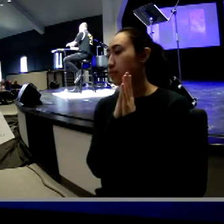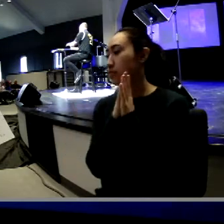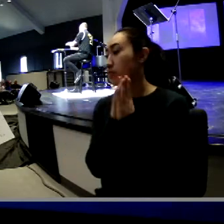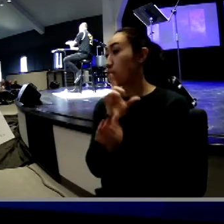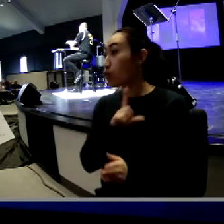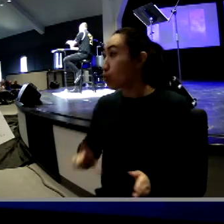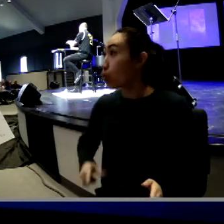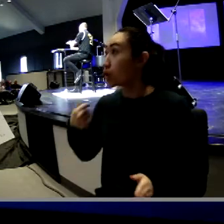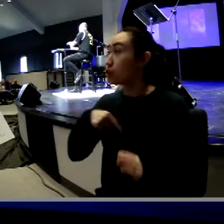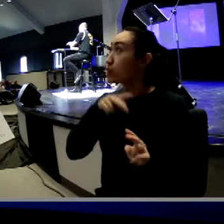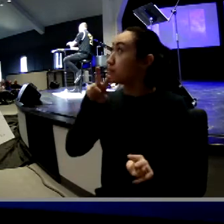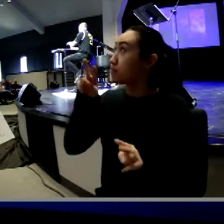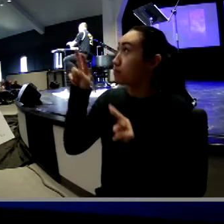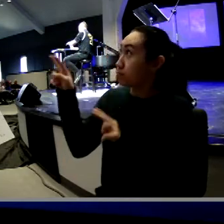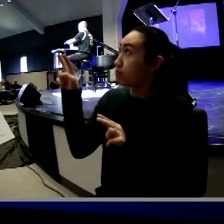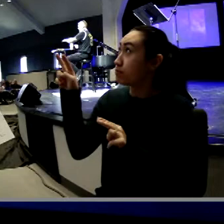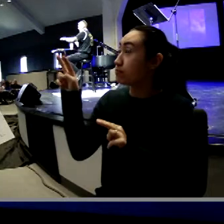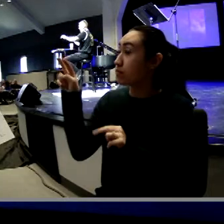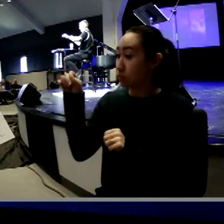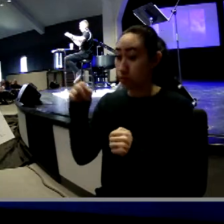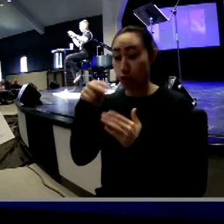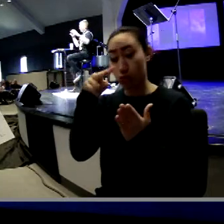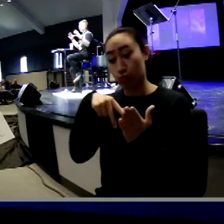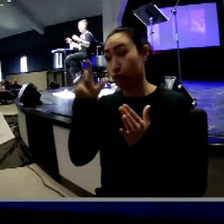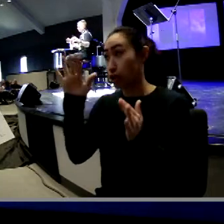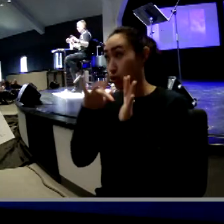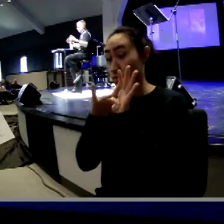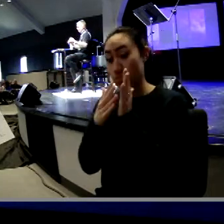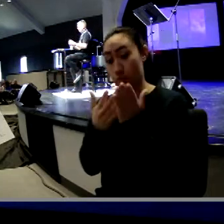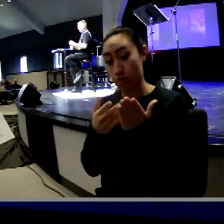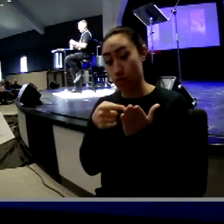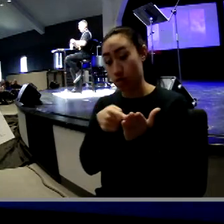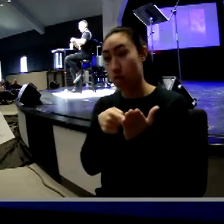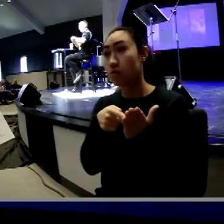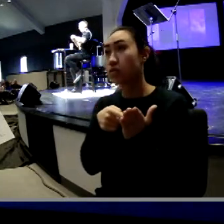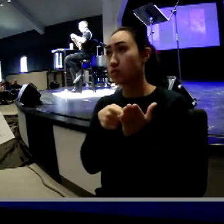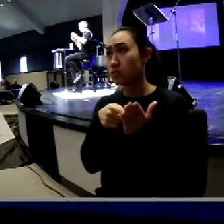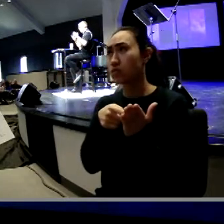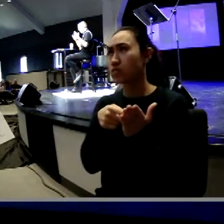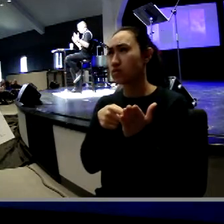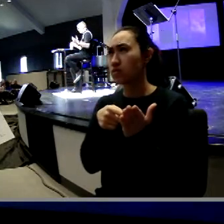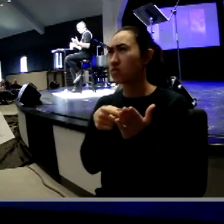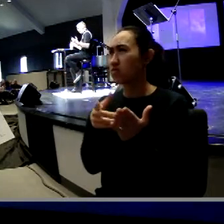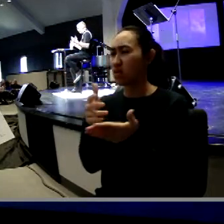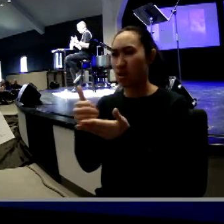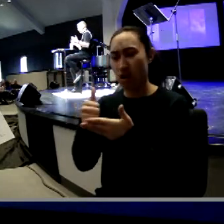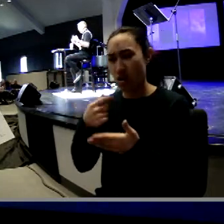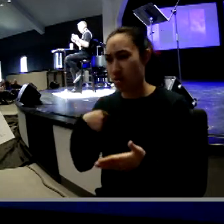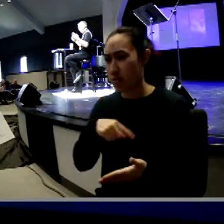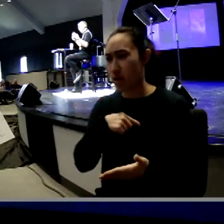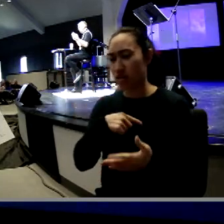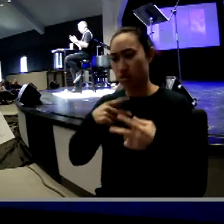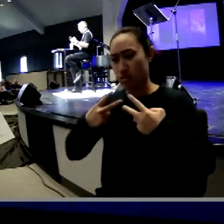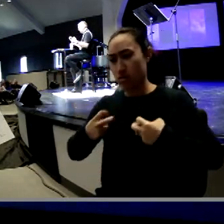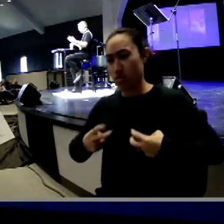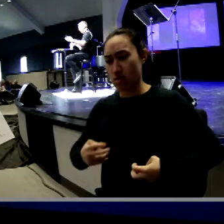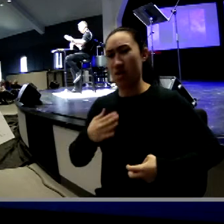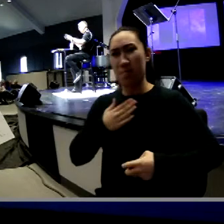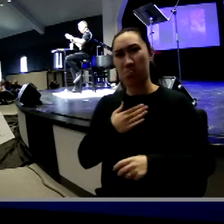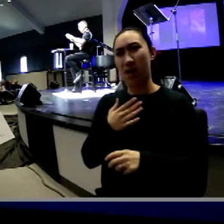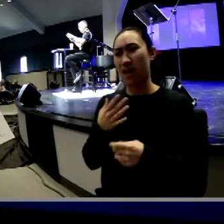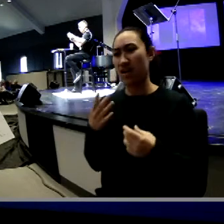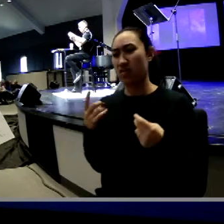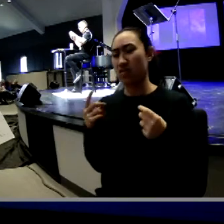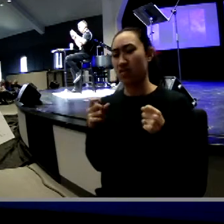word that you would meet us where we're at in our perspective and in our default narrative. It would be